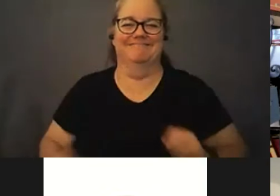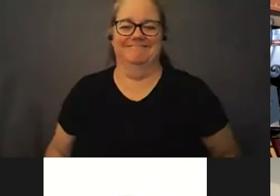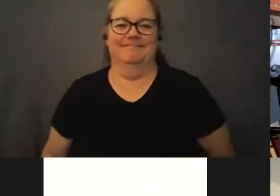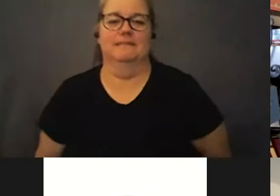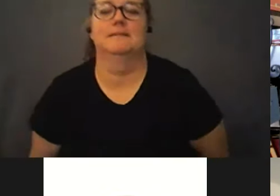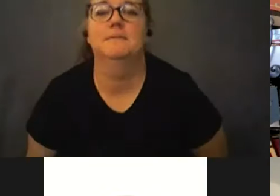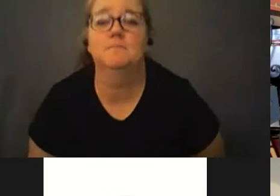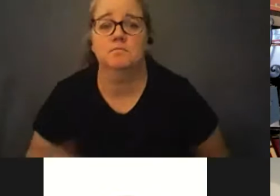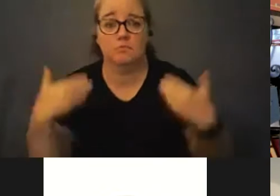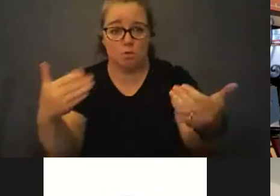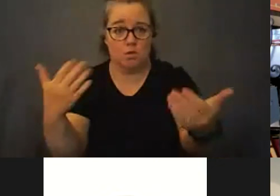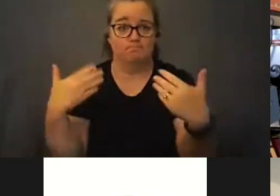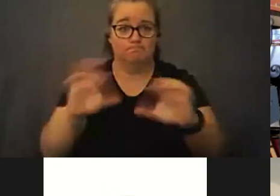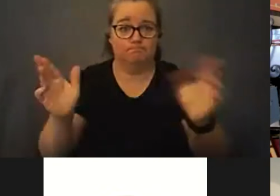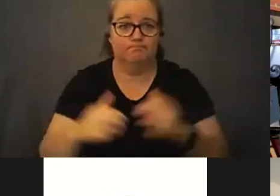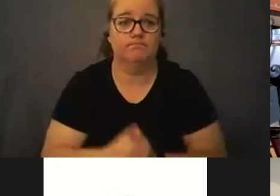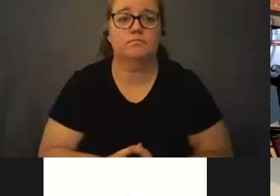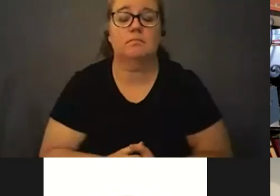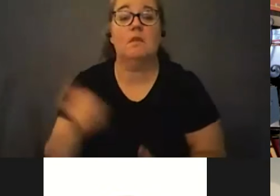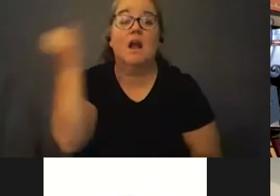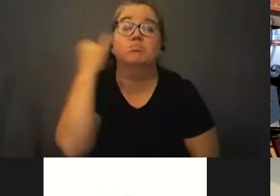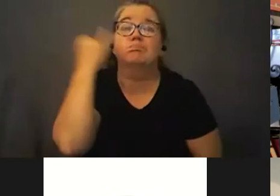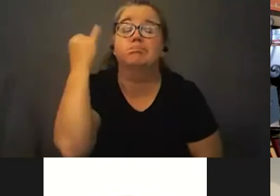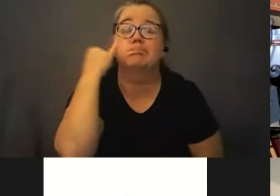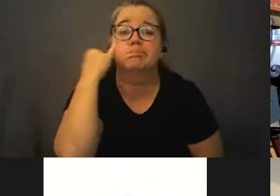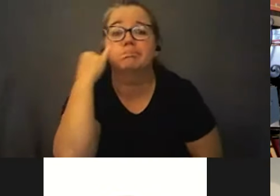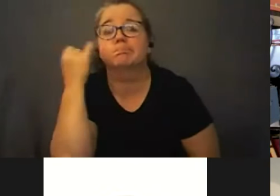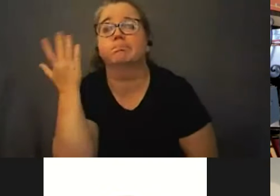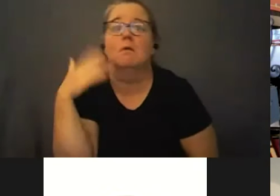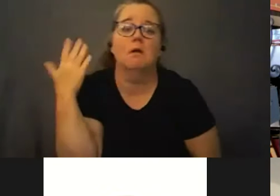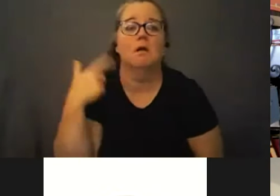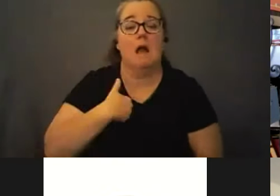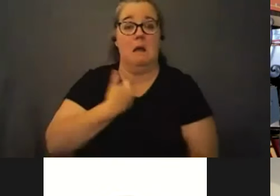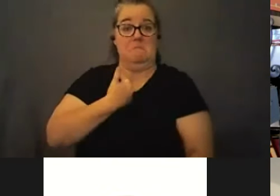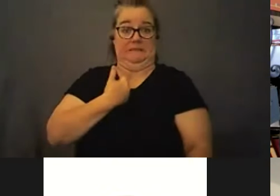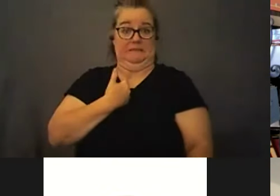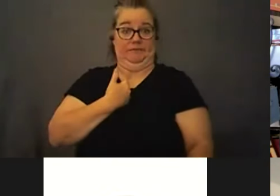Go ahead. Okay, say for example, and by me being